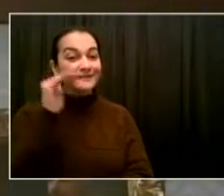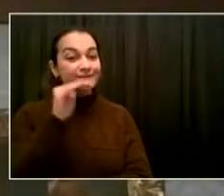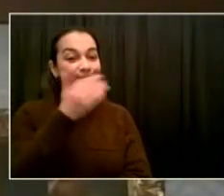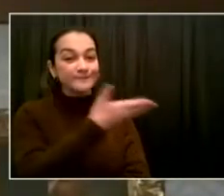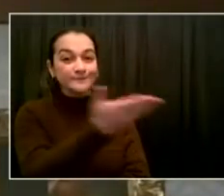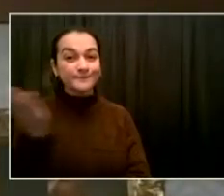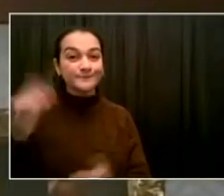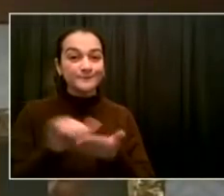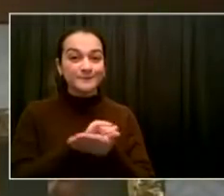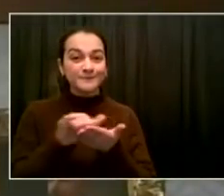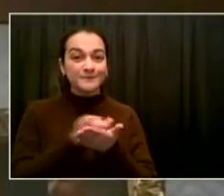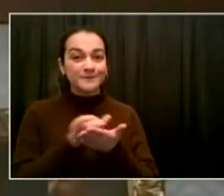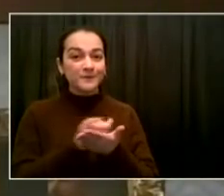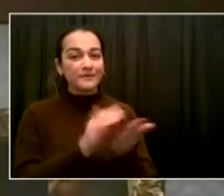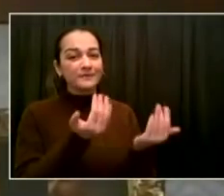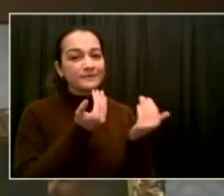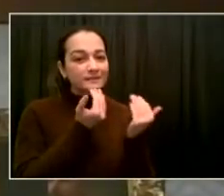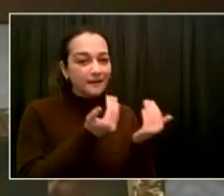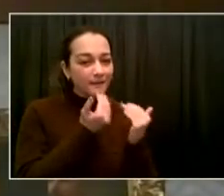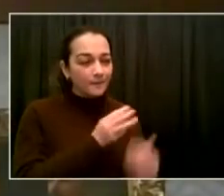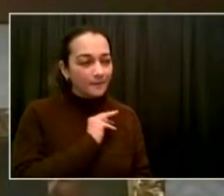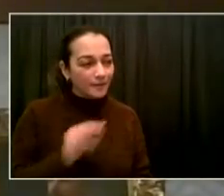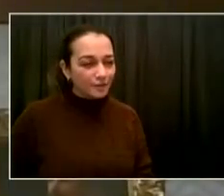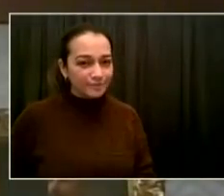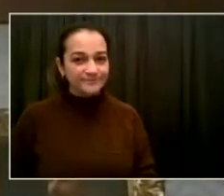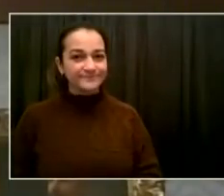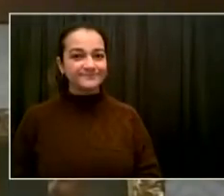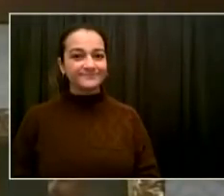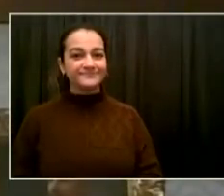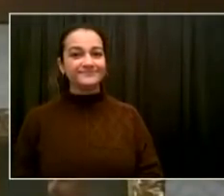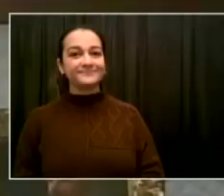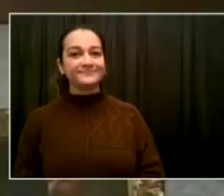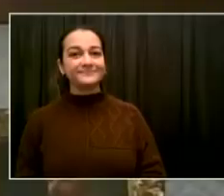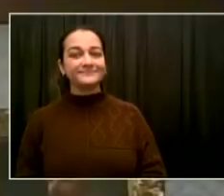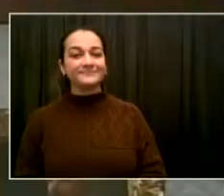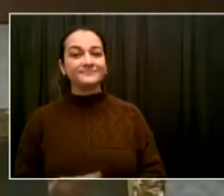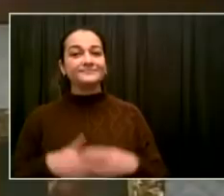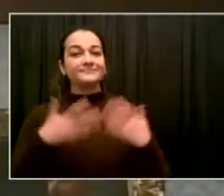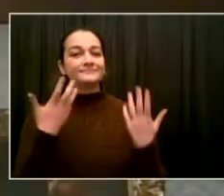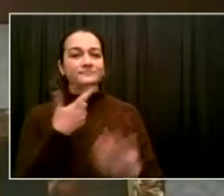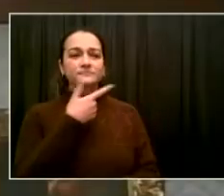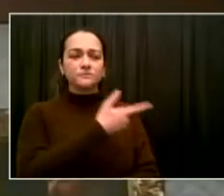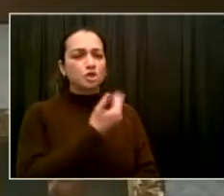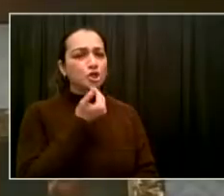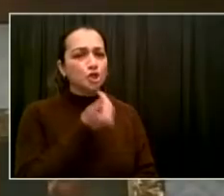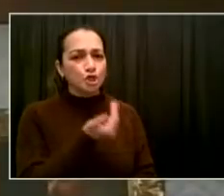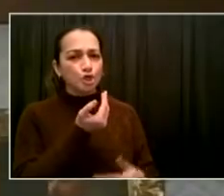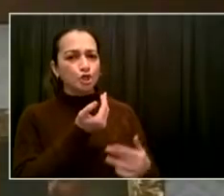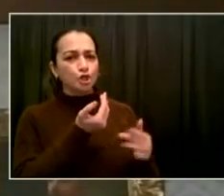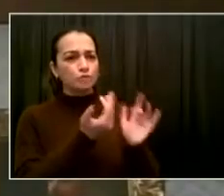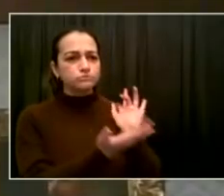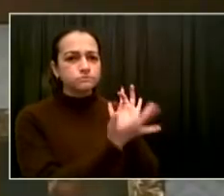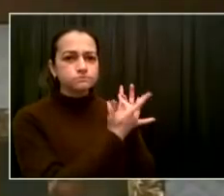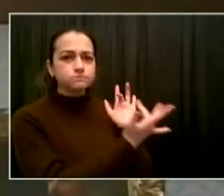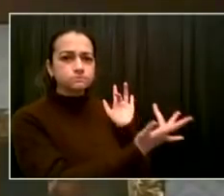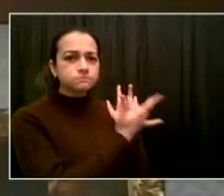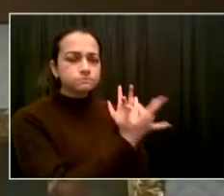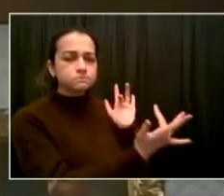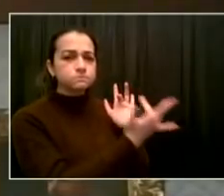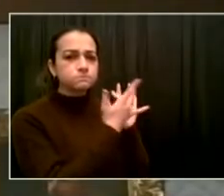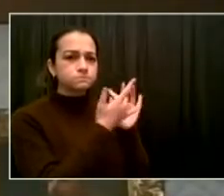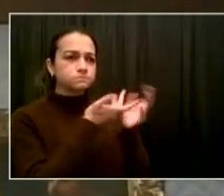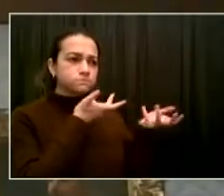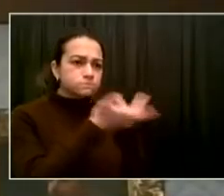have consistently reached out, communicated, and coordinated so that we can get through